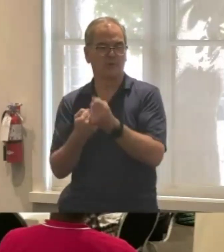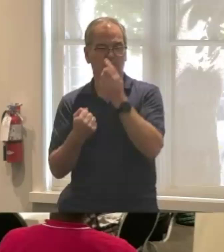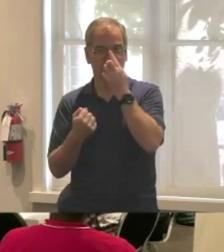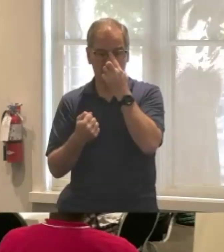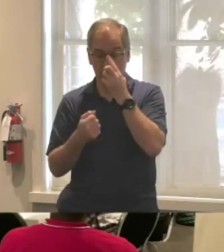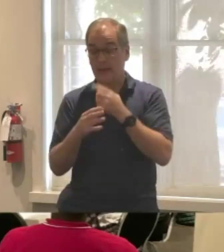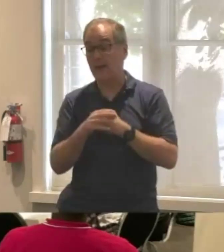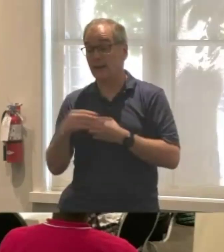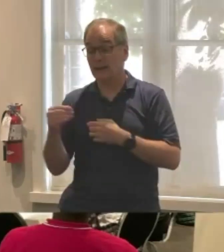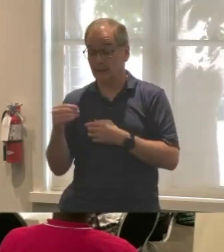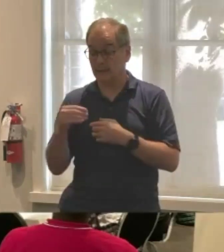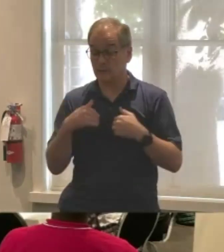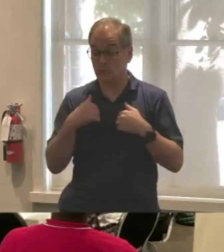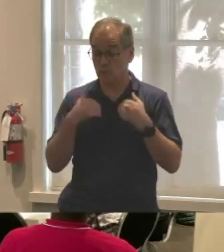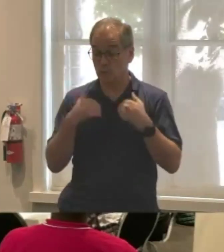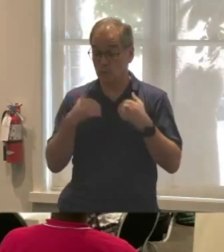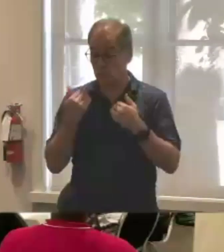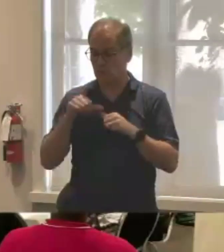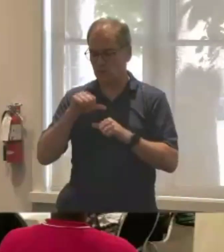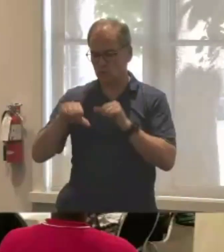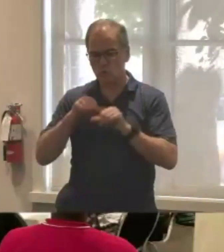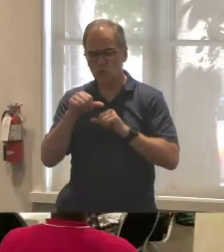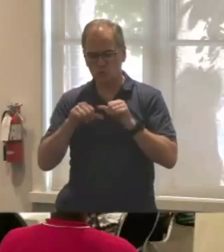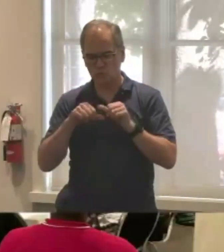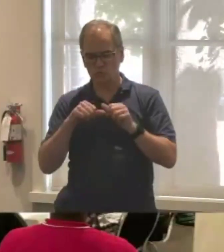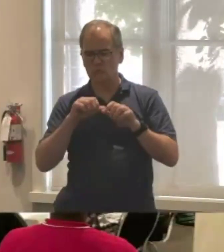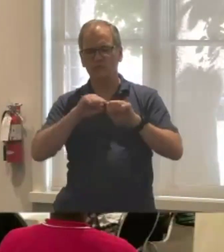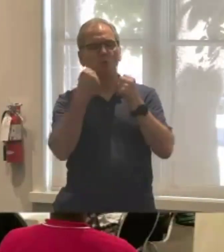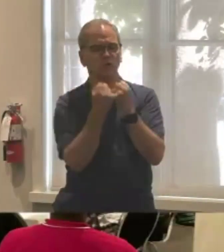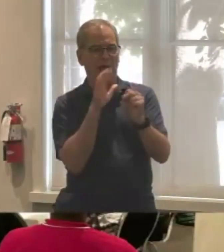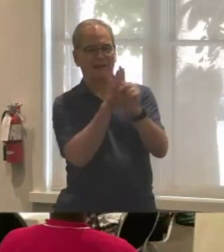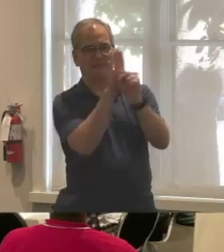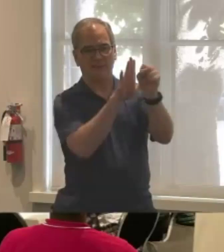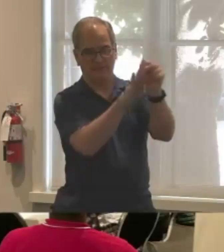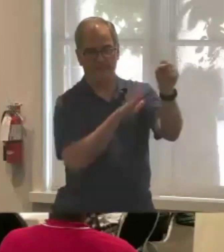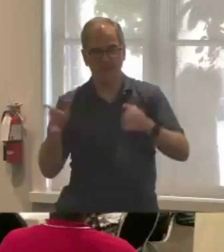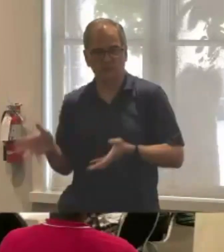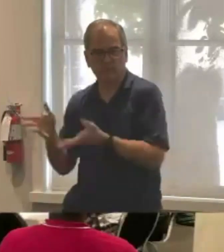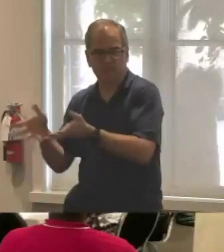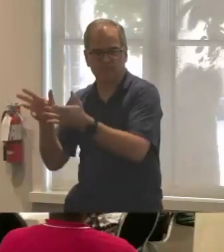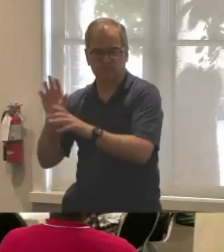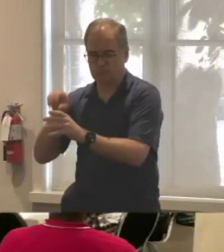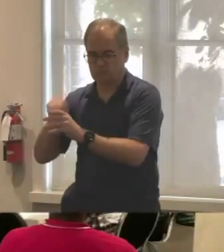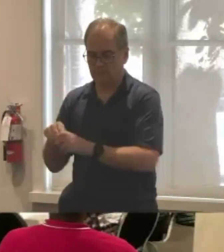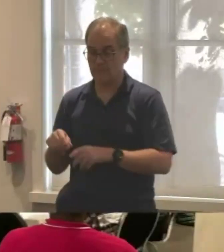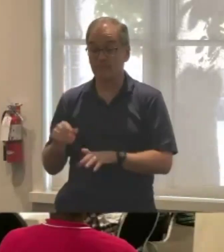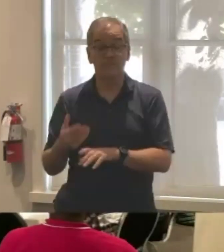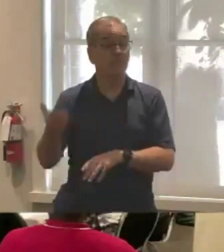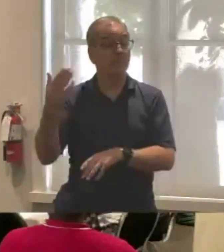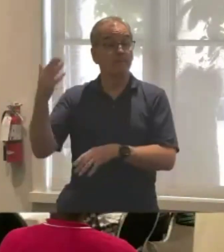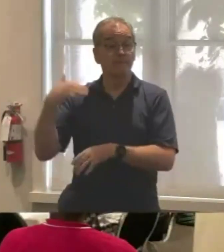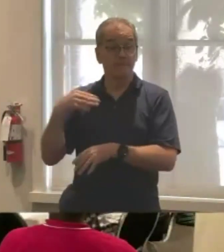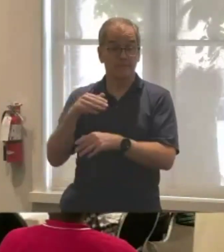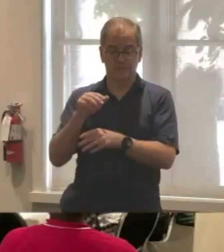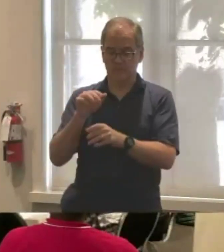and youth-oriented social activism. He also has both academic and professional experiences in